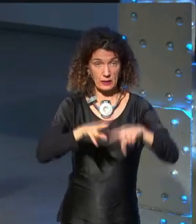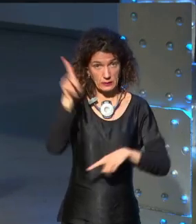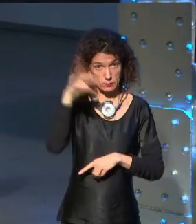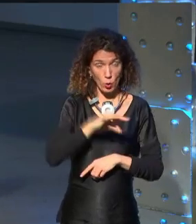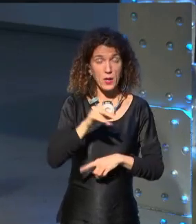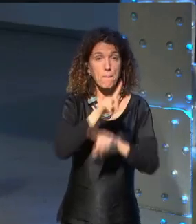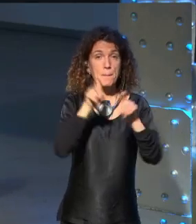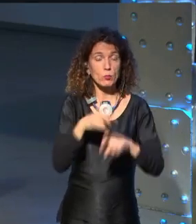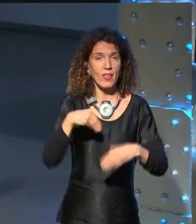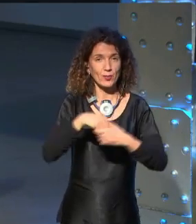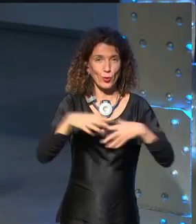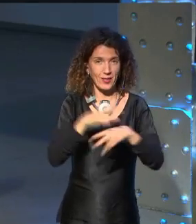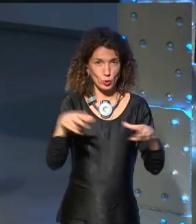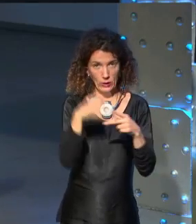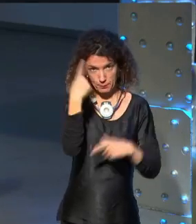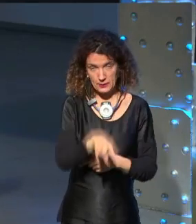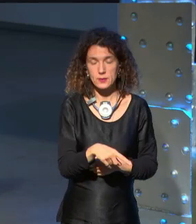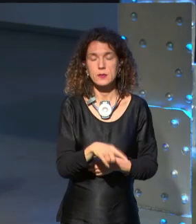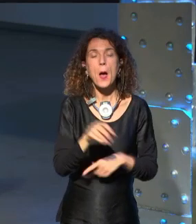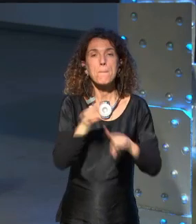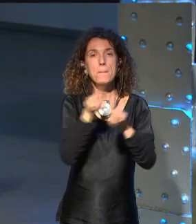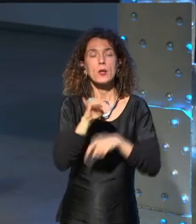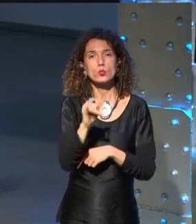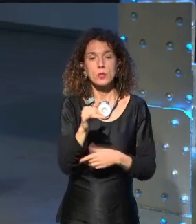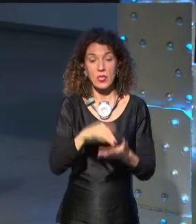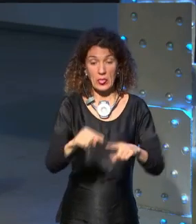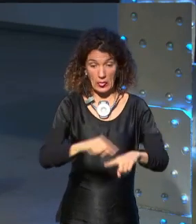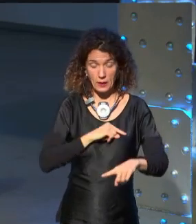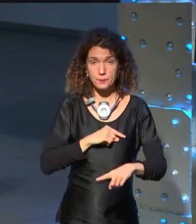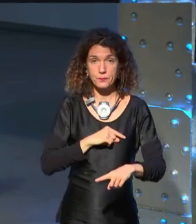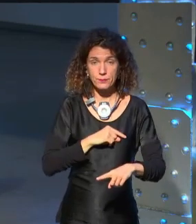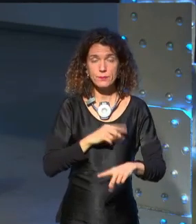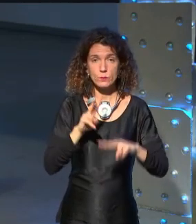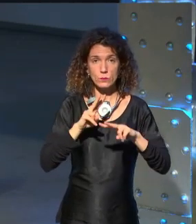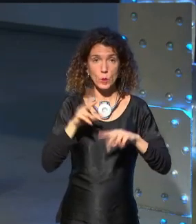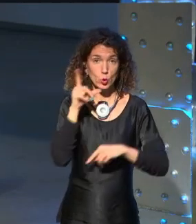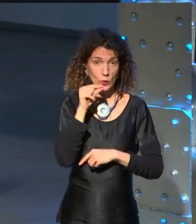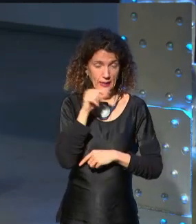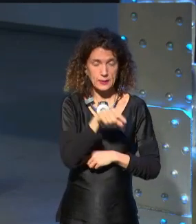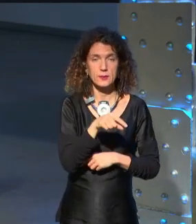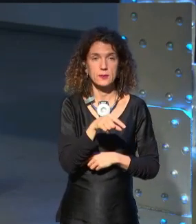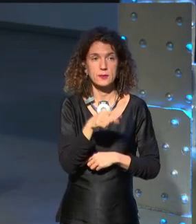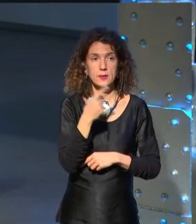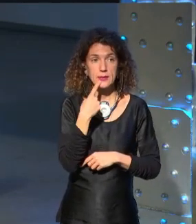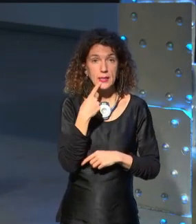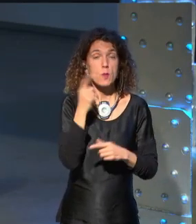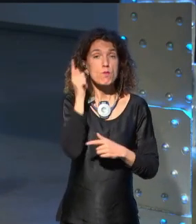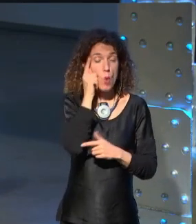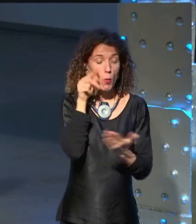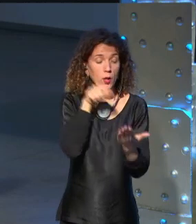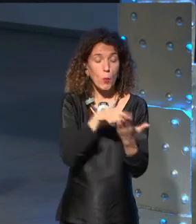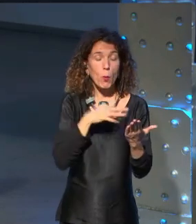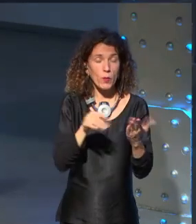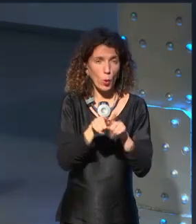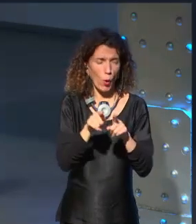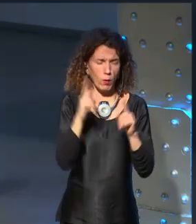can use this hashtag to ask questions on the social media. And I've got a question here that's arrived via Twitter. Now,